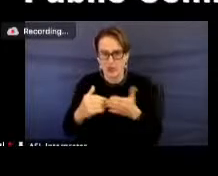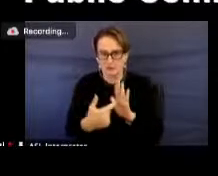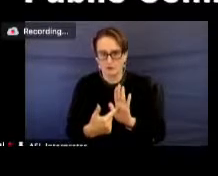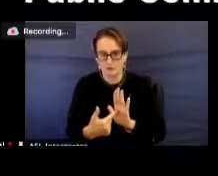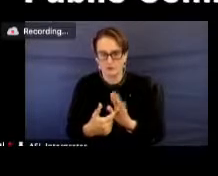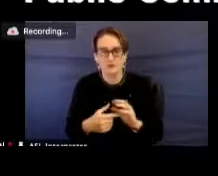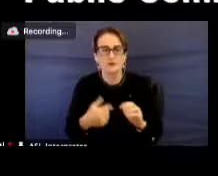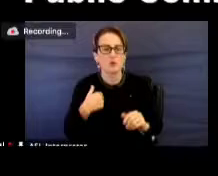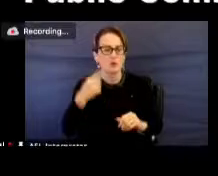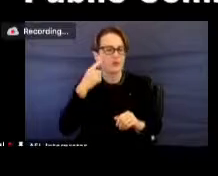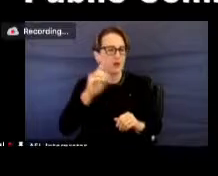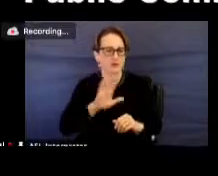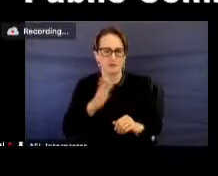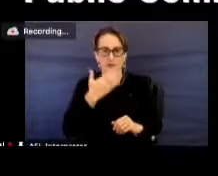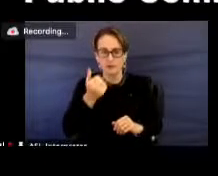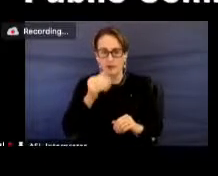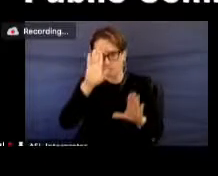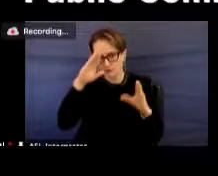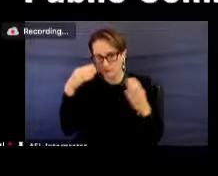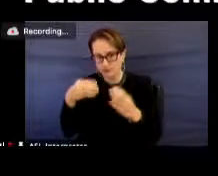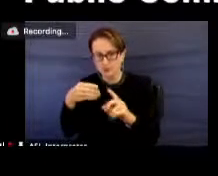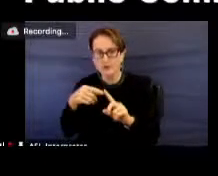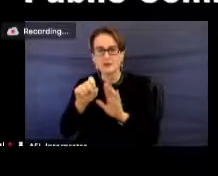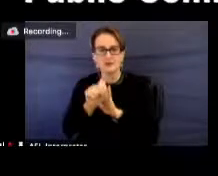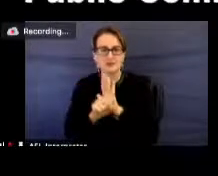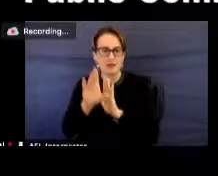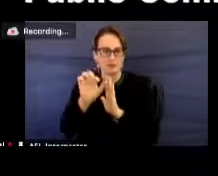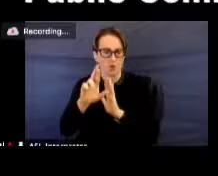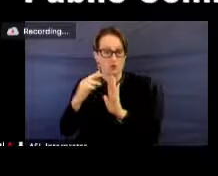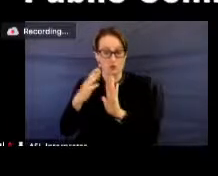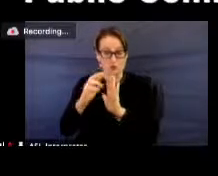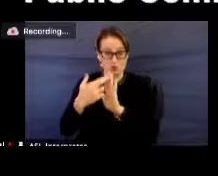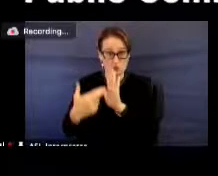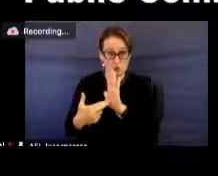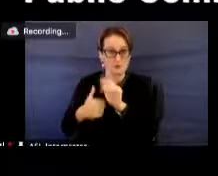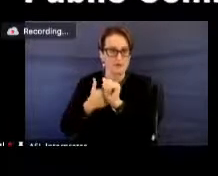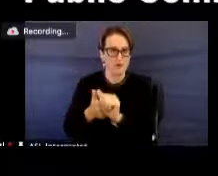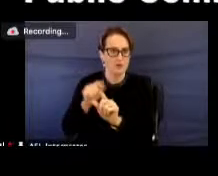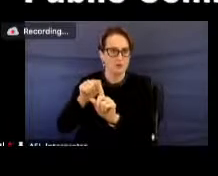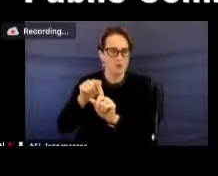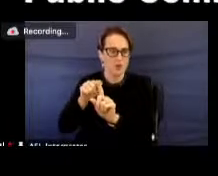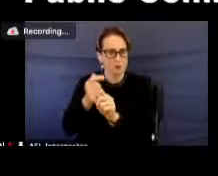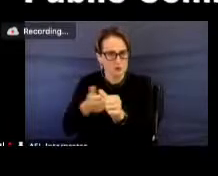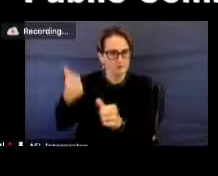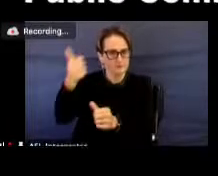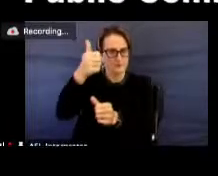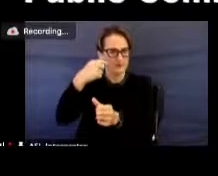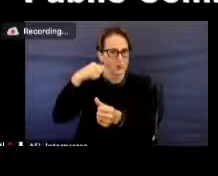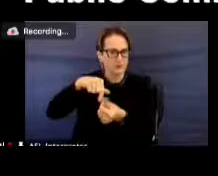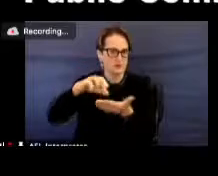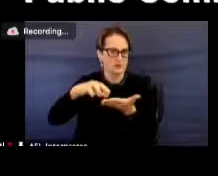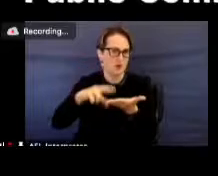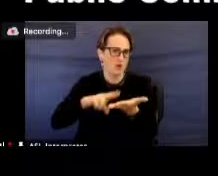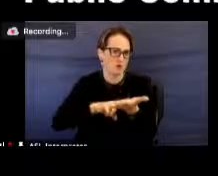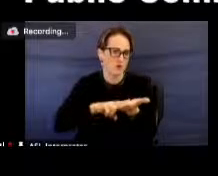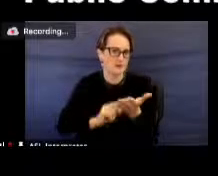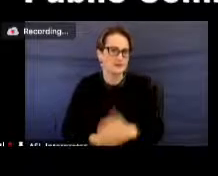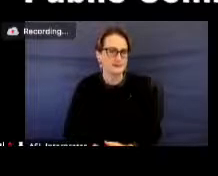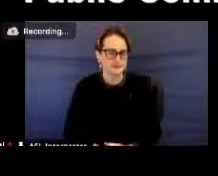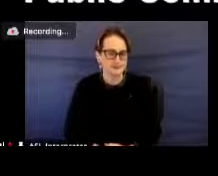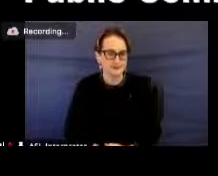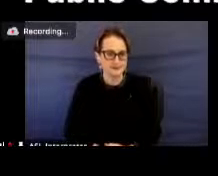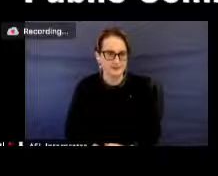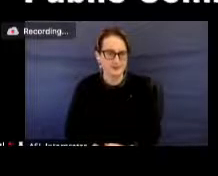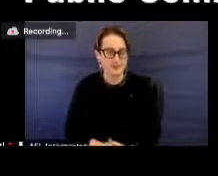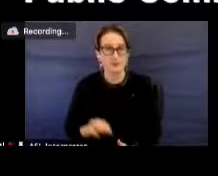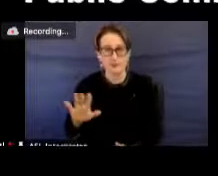stick directly to the state bar rules and make them overriding on the contract. Right.